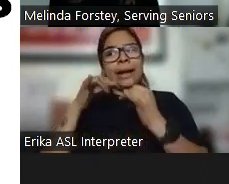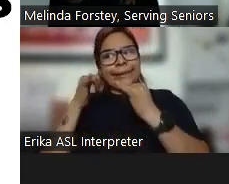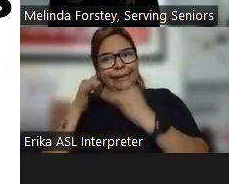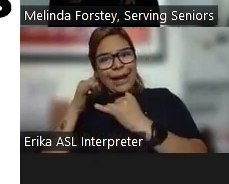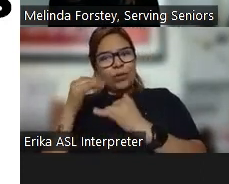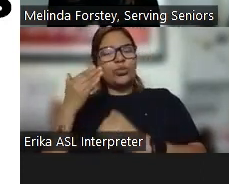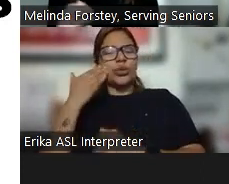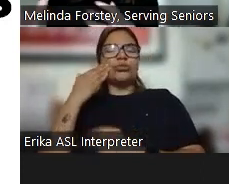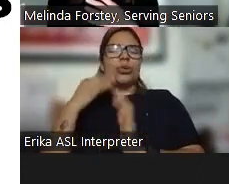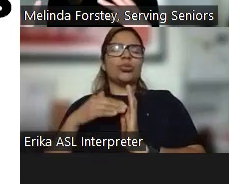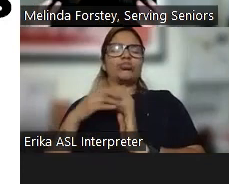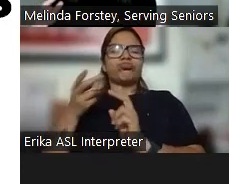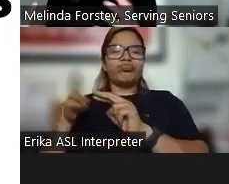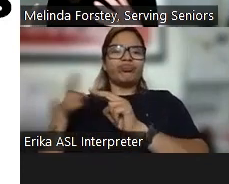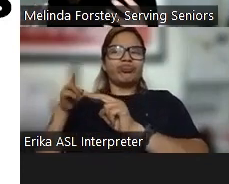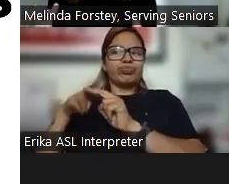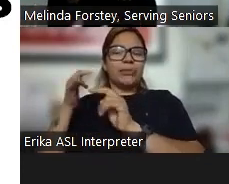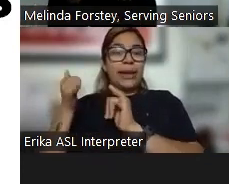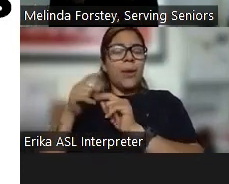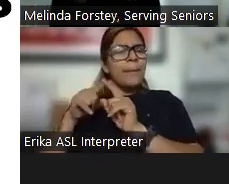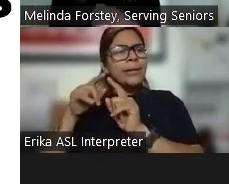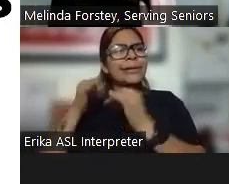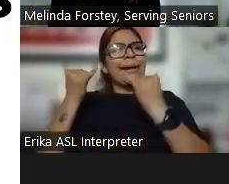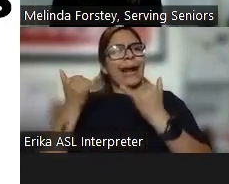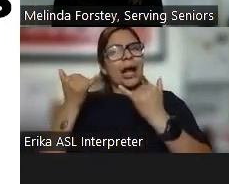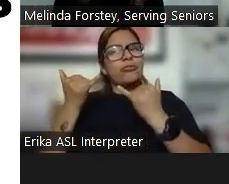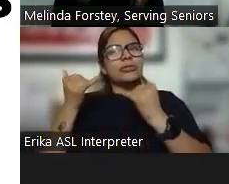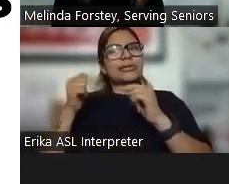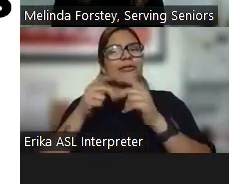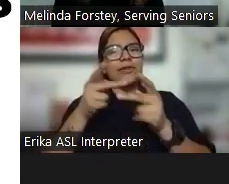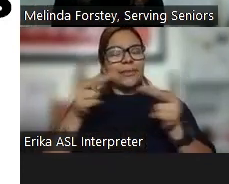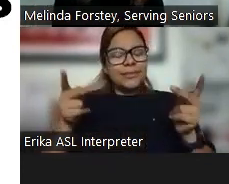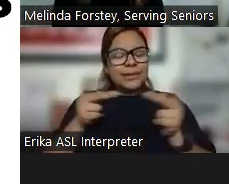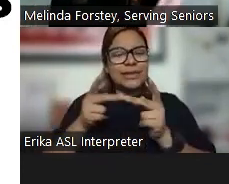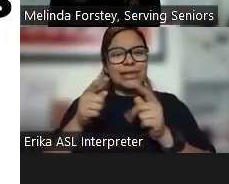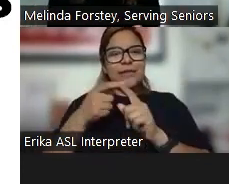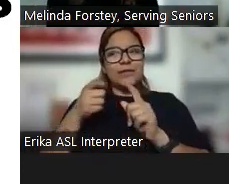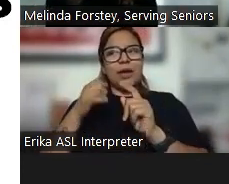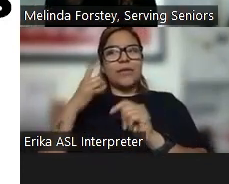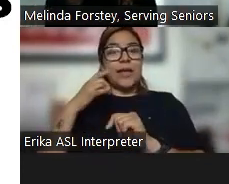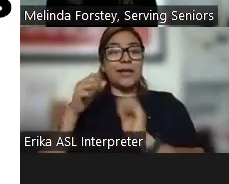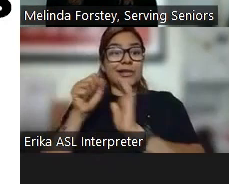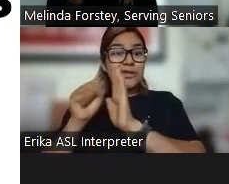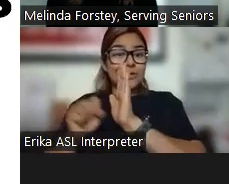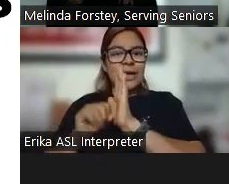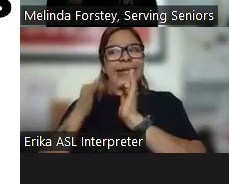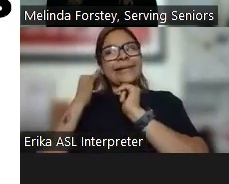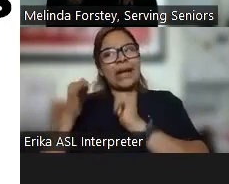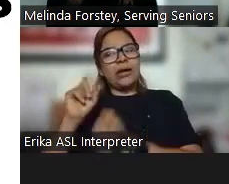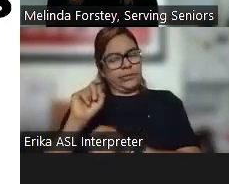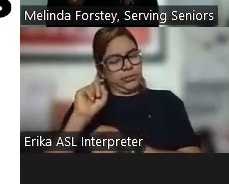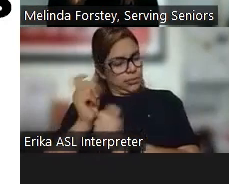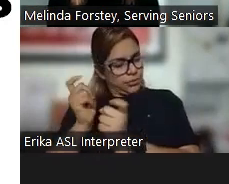understand that, particularly in certain parts of the state and certain parts of different counties, that dollar amount will need to